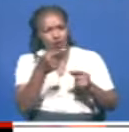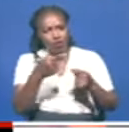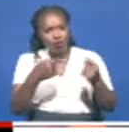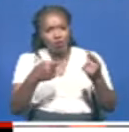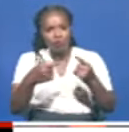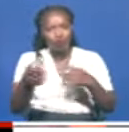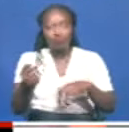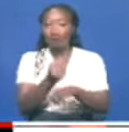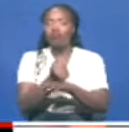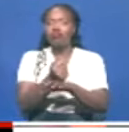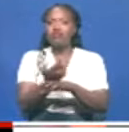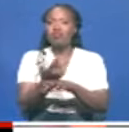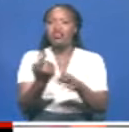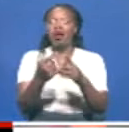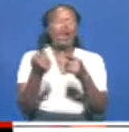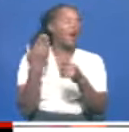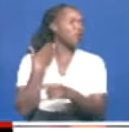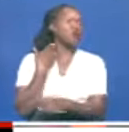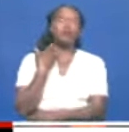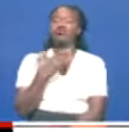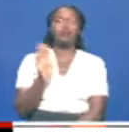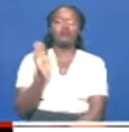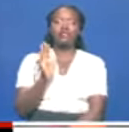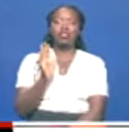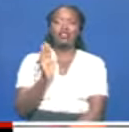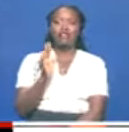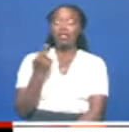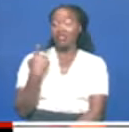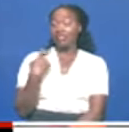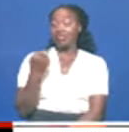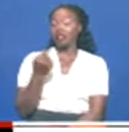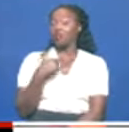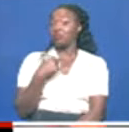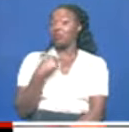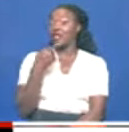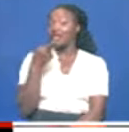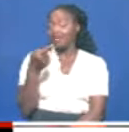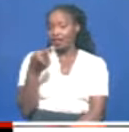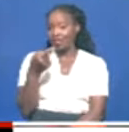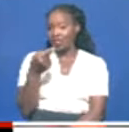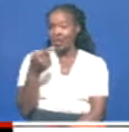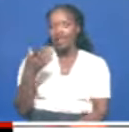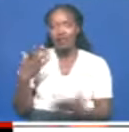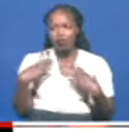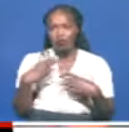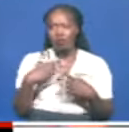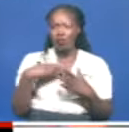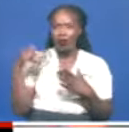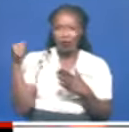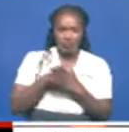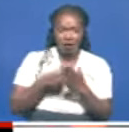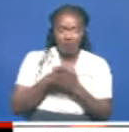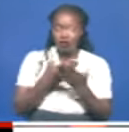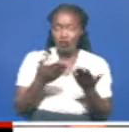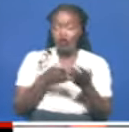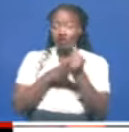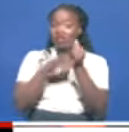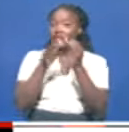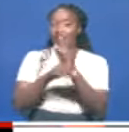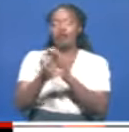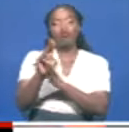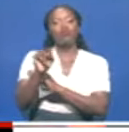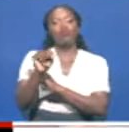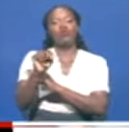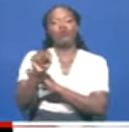nayo. Na ndio juzi nilimwambia Manje, people will not fight for you to get leadership. Utaenda